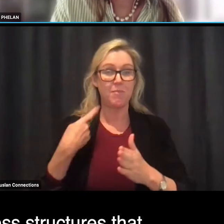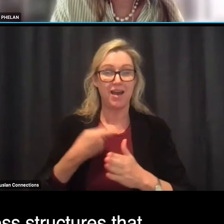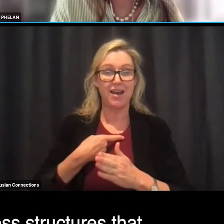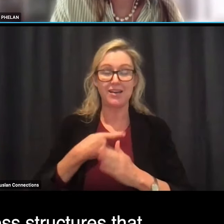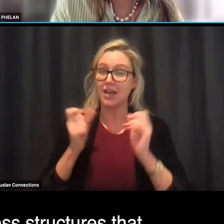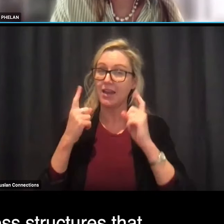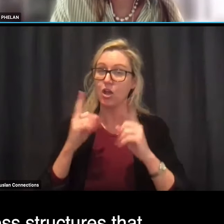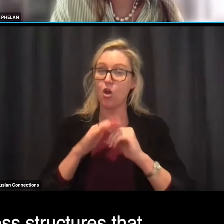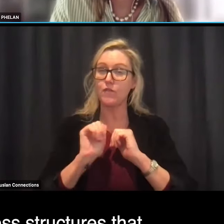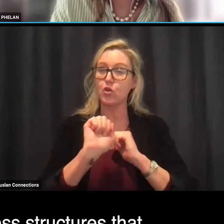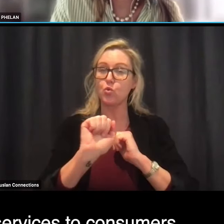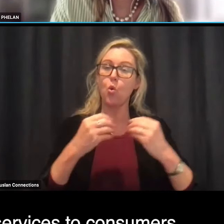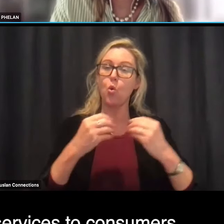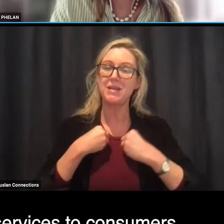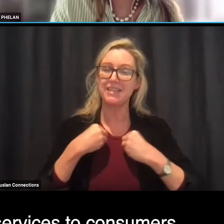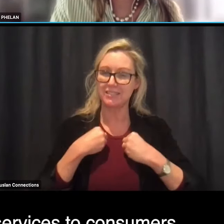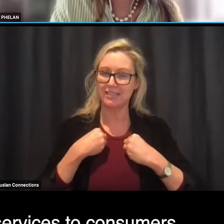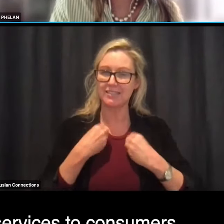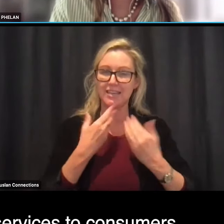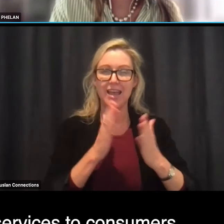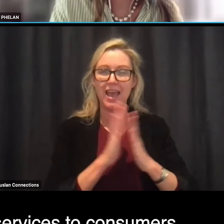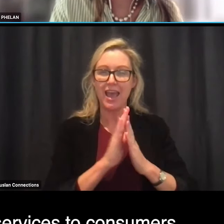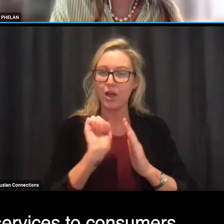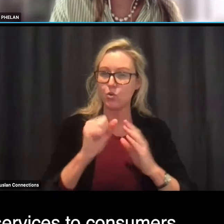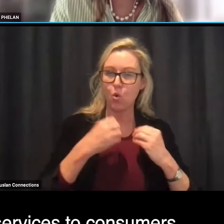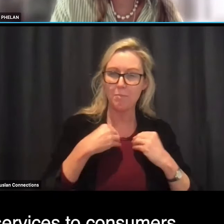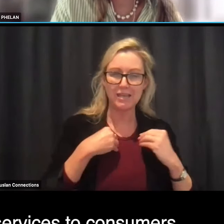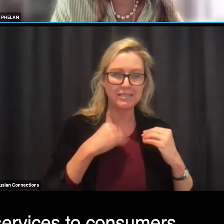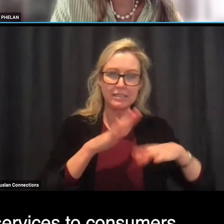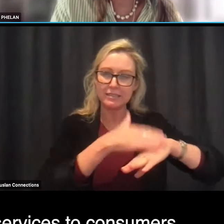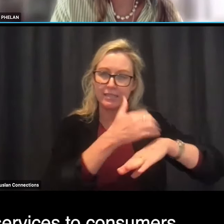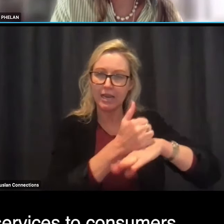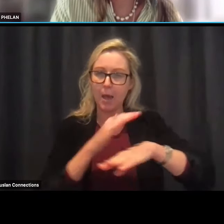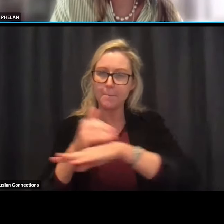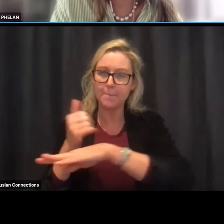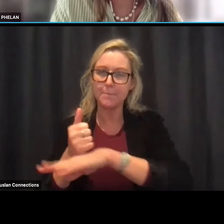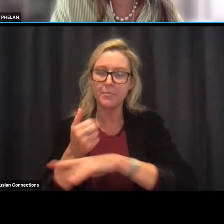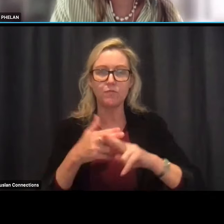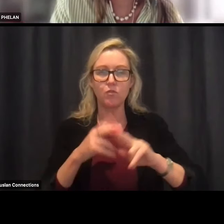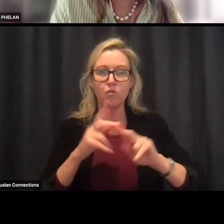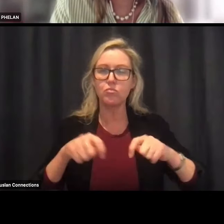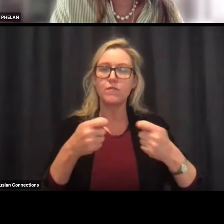type of business structures that are used in delivering home care services to consumers.